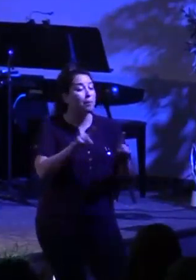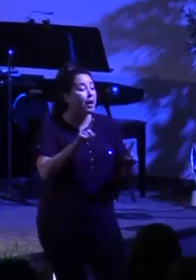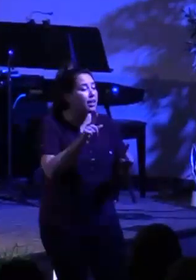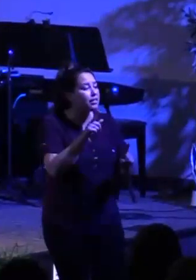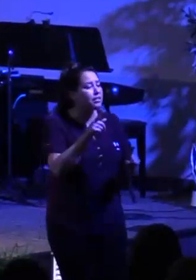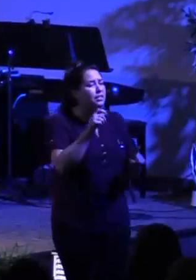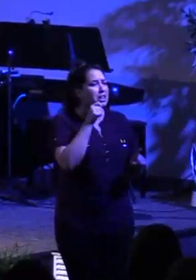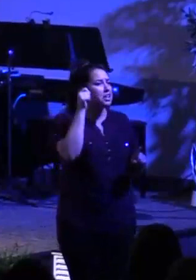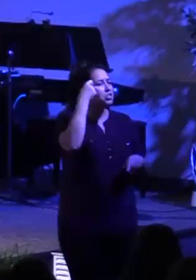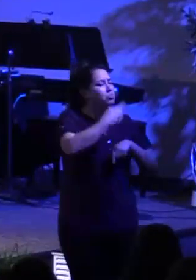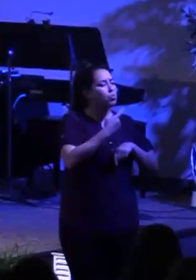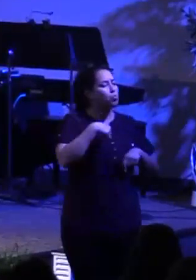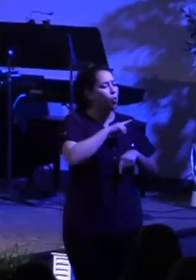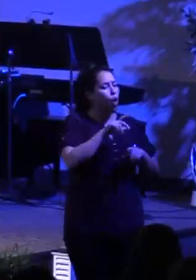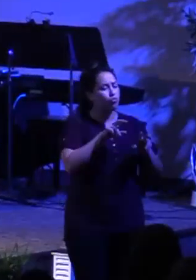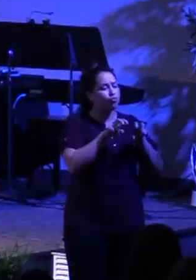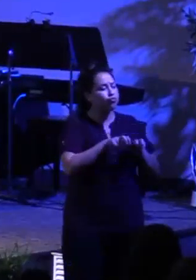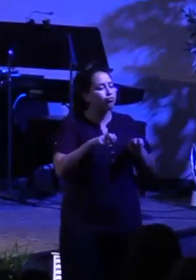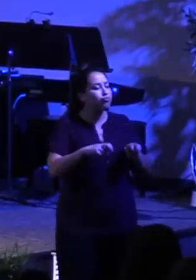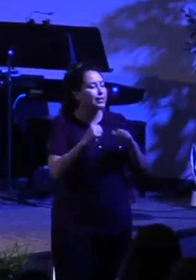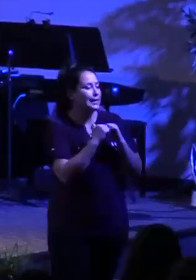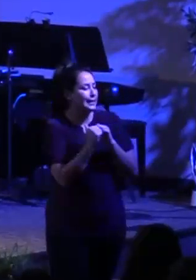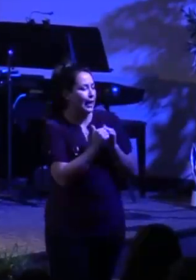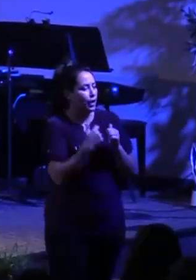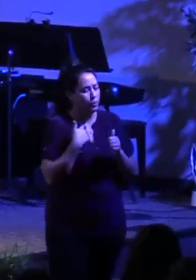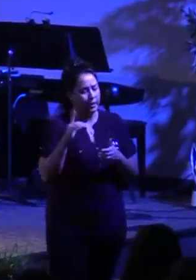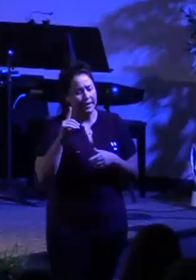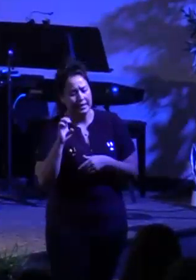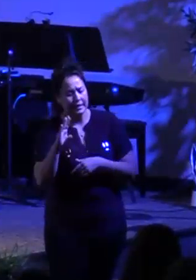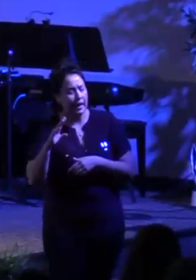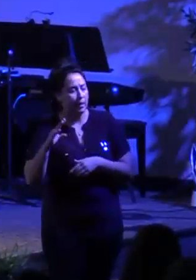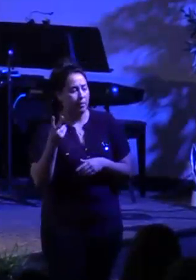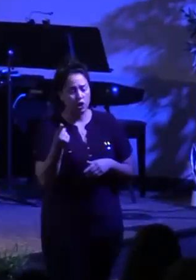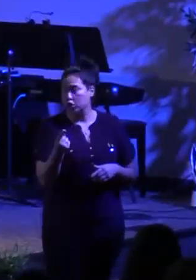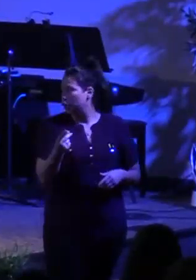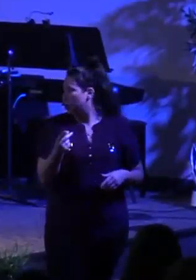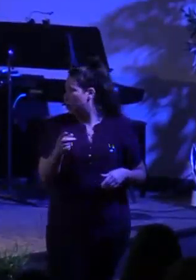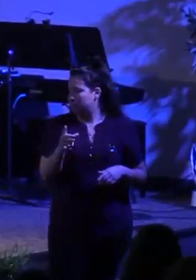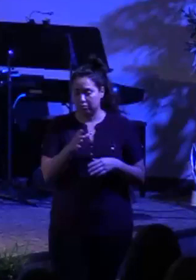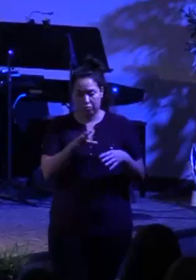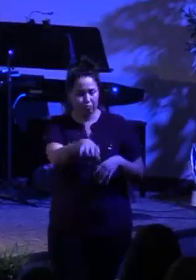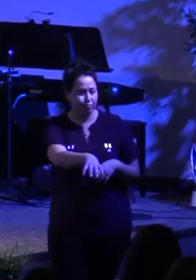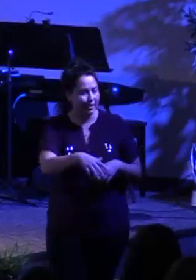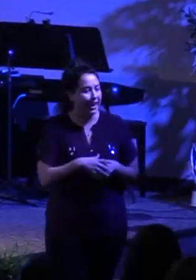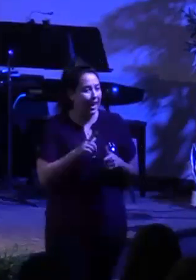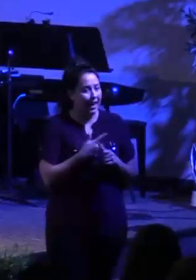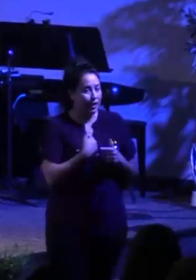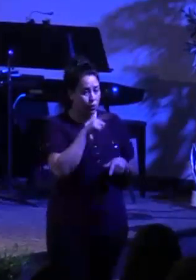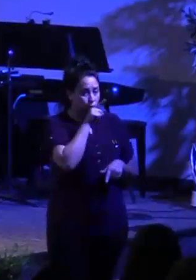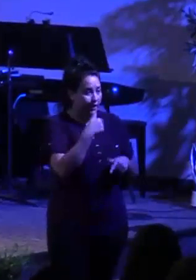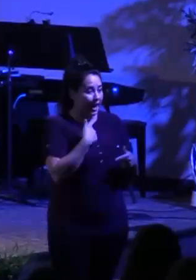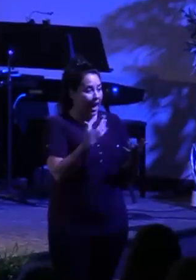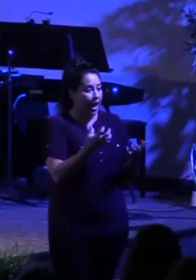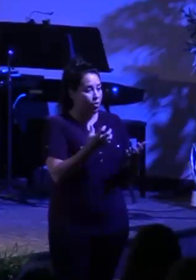we're sort of all snuggling together, right? And so Deb is here, the dog is here, and I basically